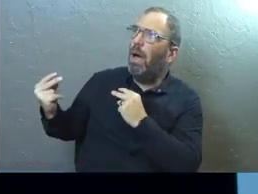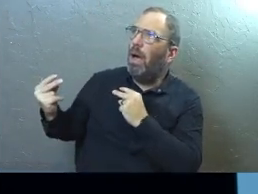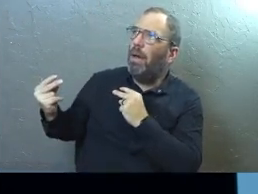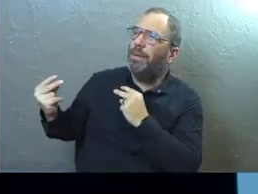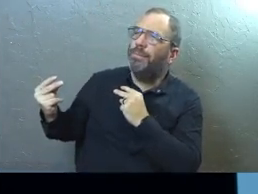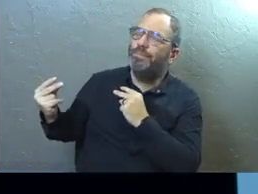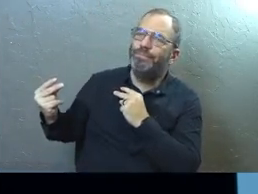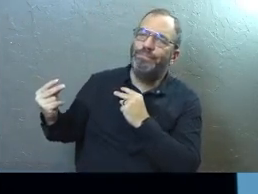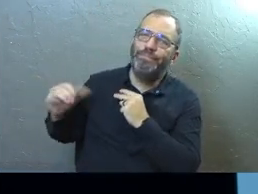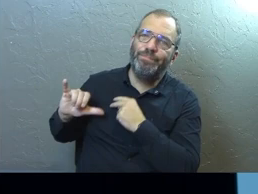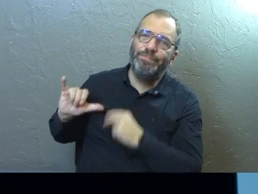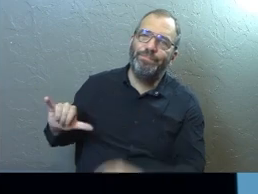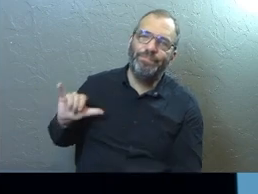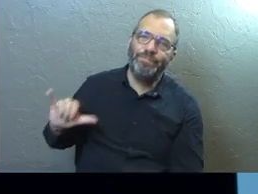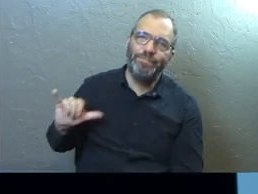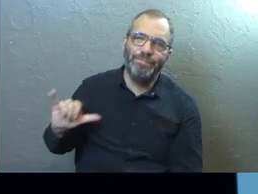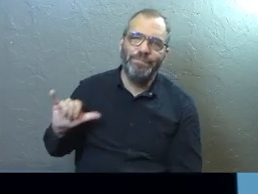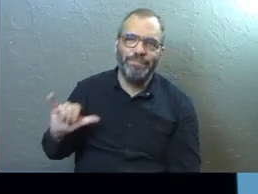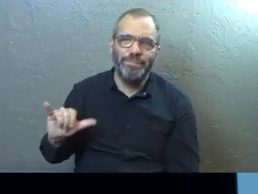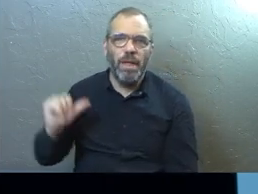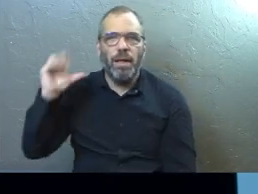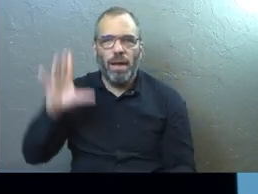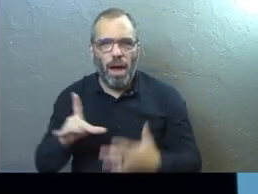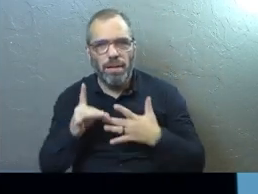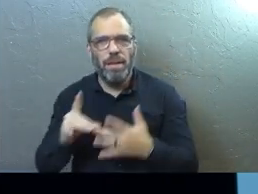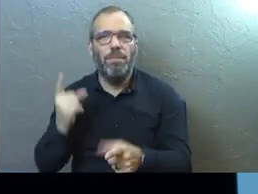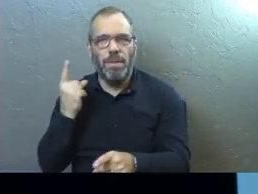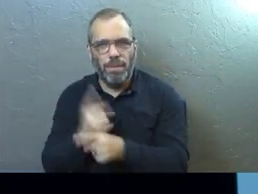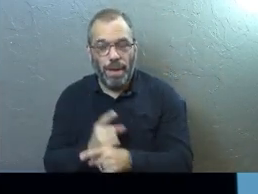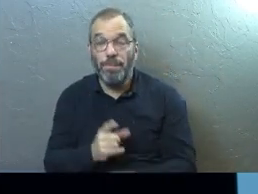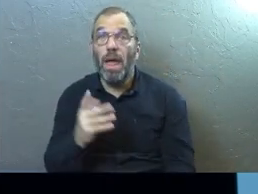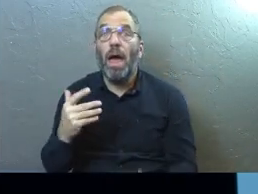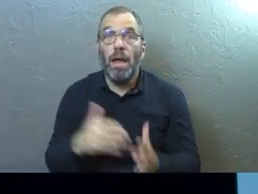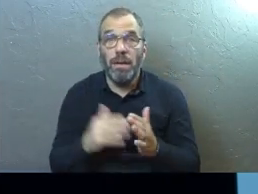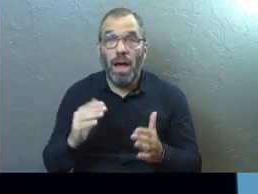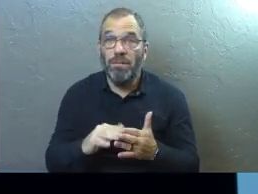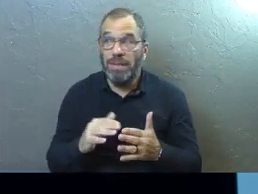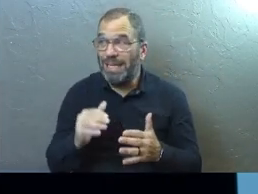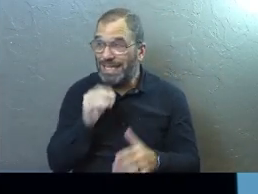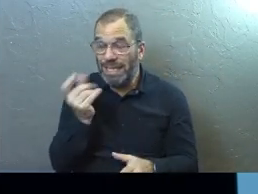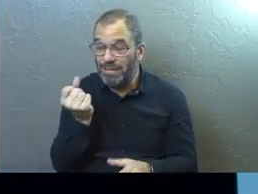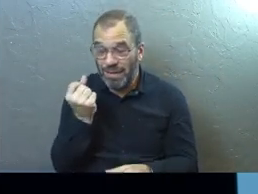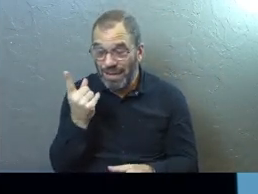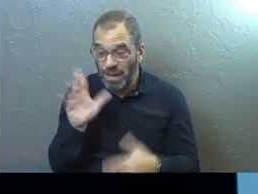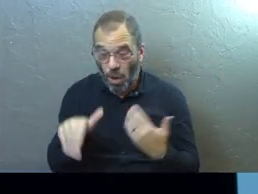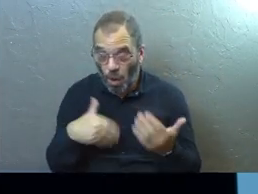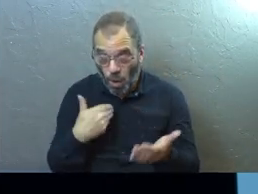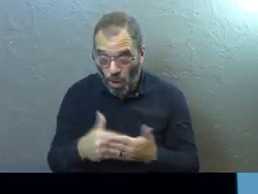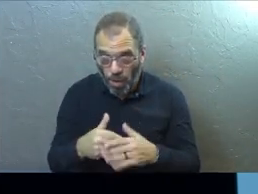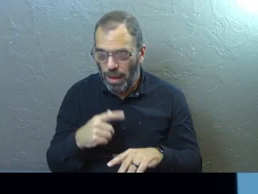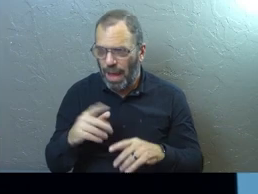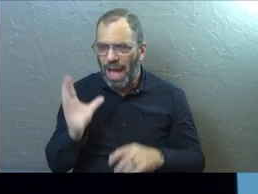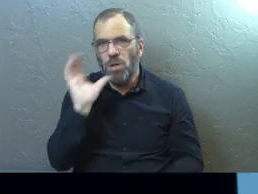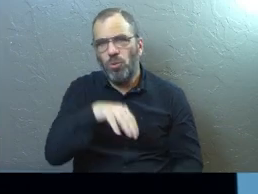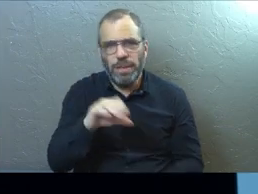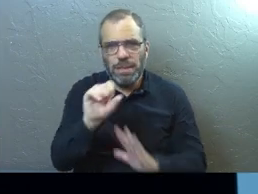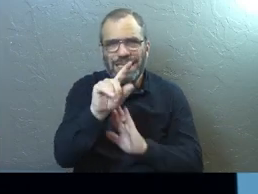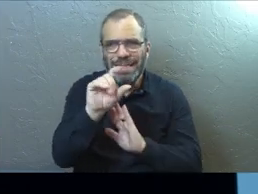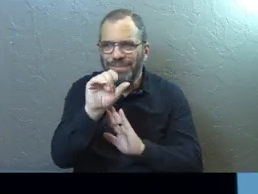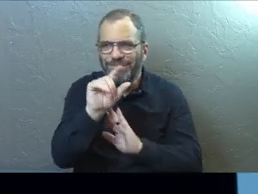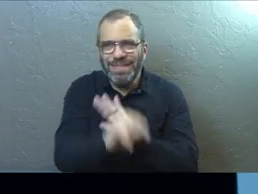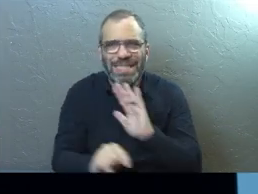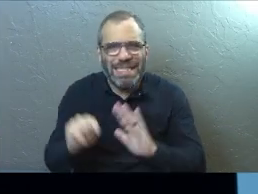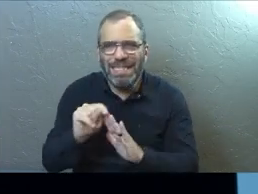so grateful for the moments where I saw God leading me. And oftentimes they made little sense. Oftentimes they were the weirdest seasons